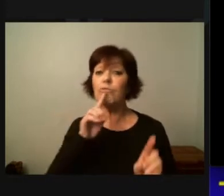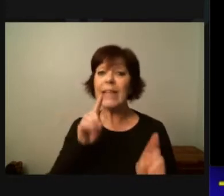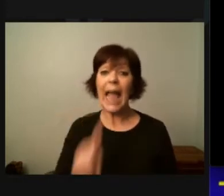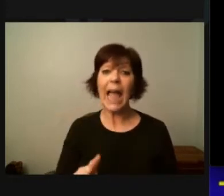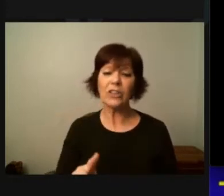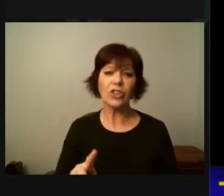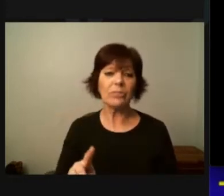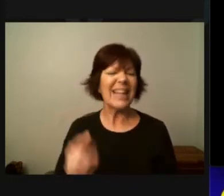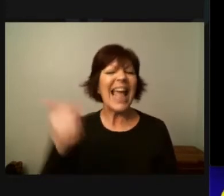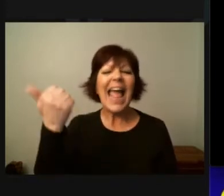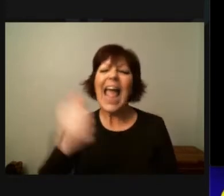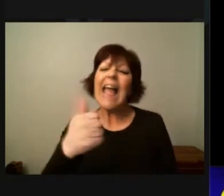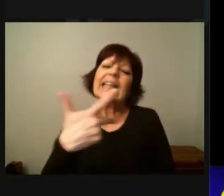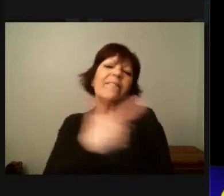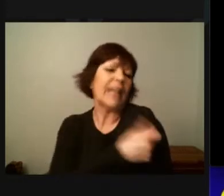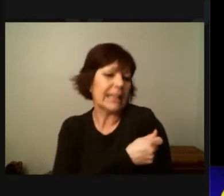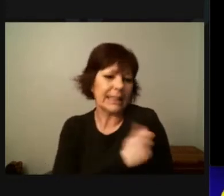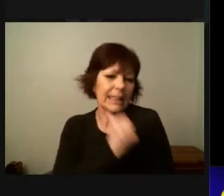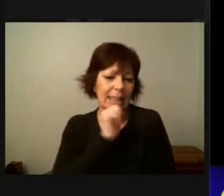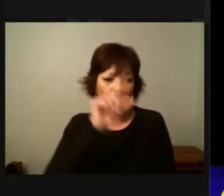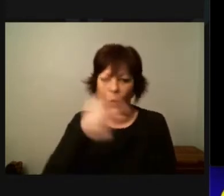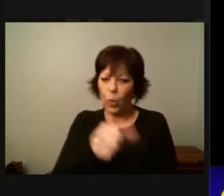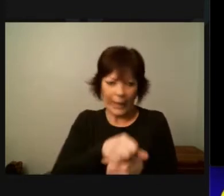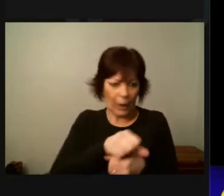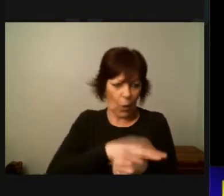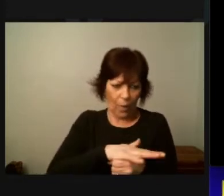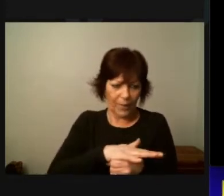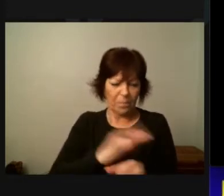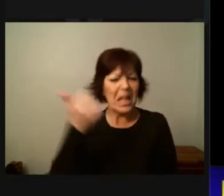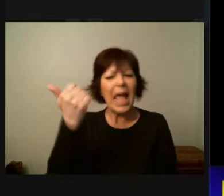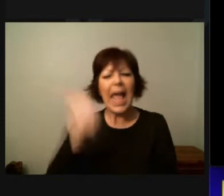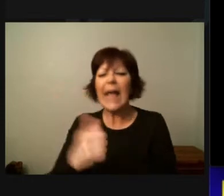any vaccine. When